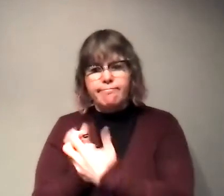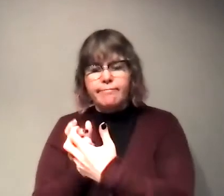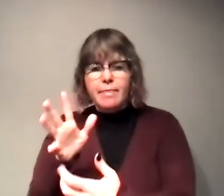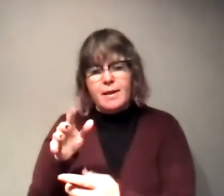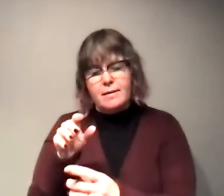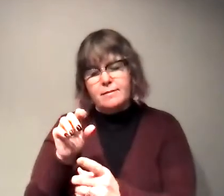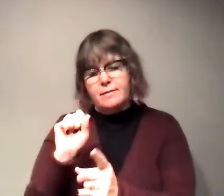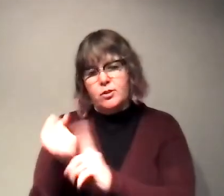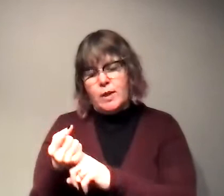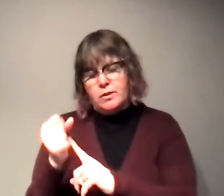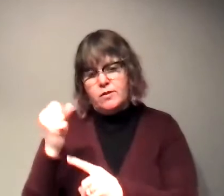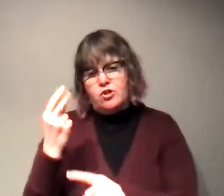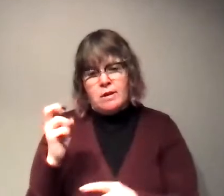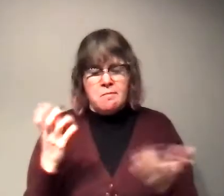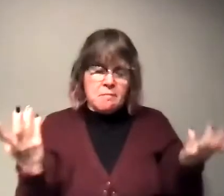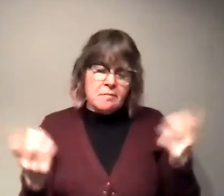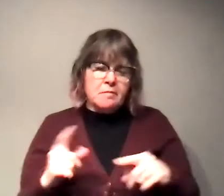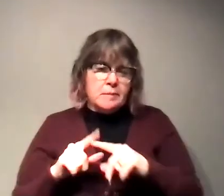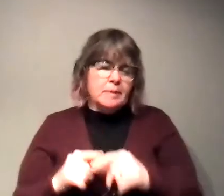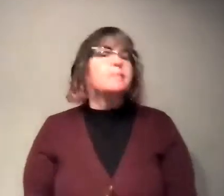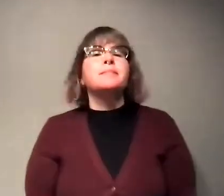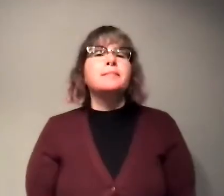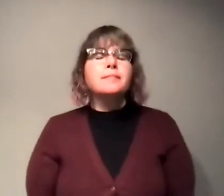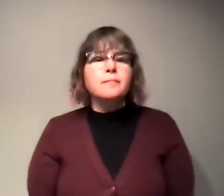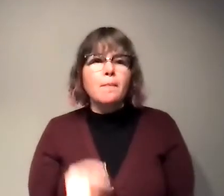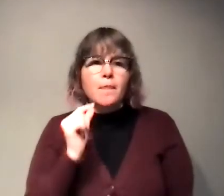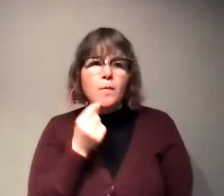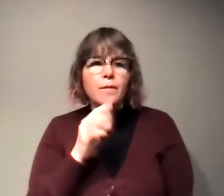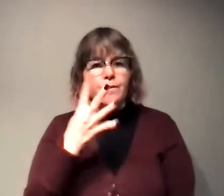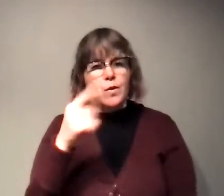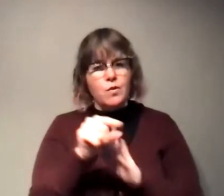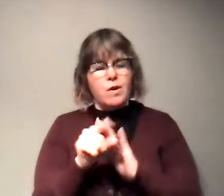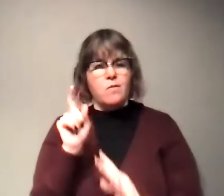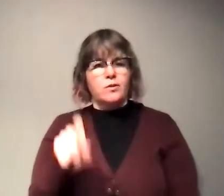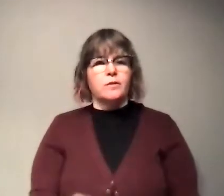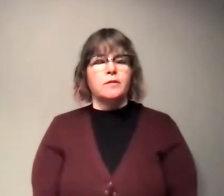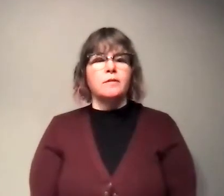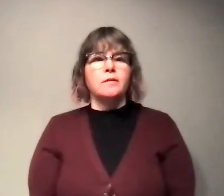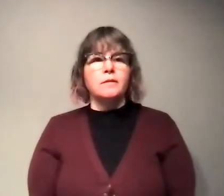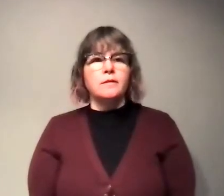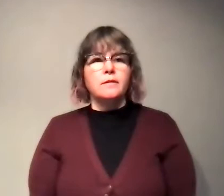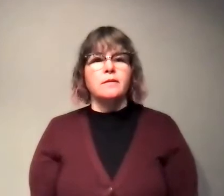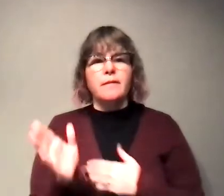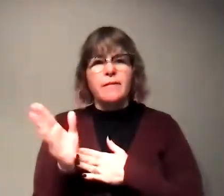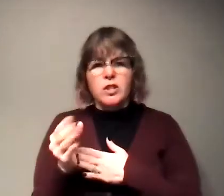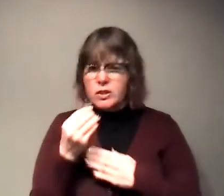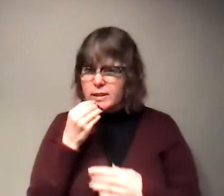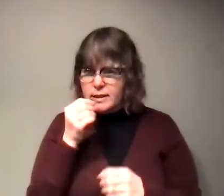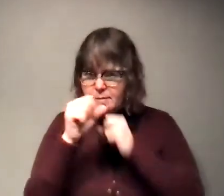situation. Cool. We've got another fourth grader question. Do fish eat mosquito eggs?